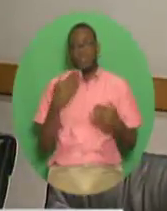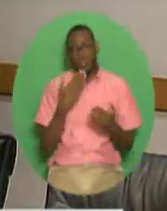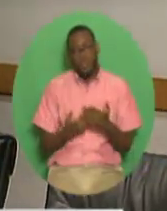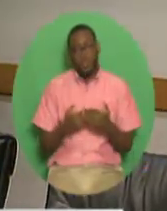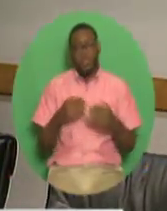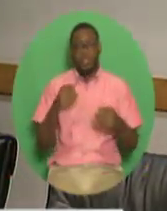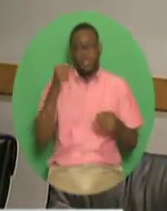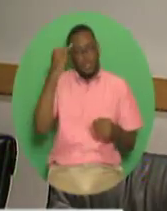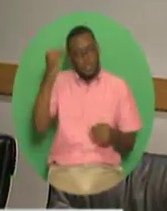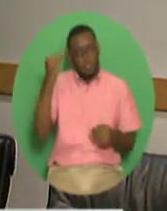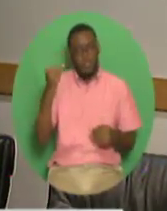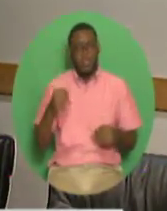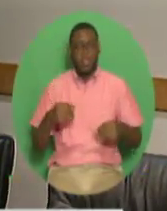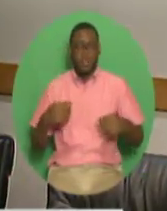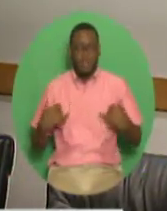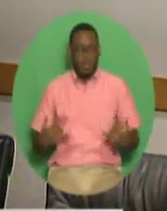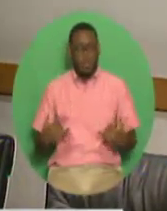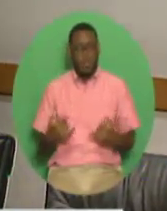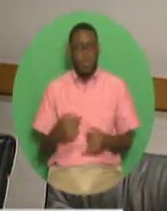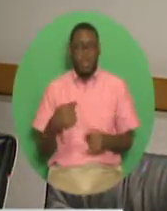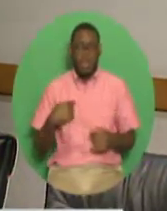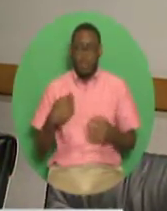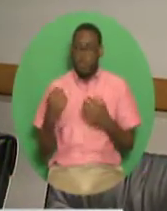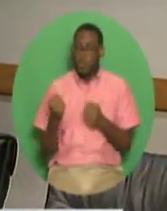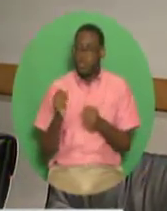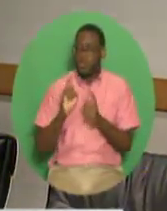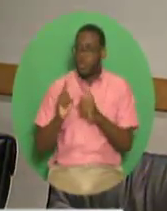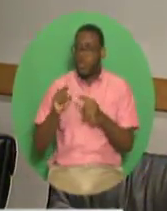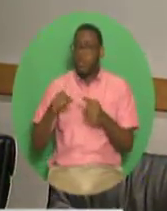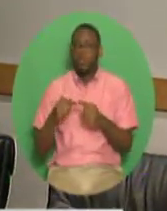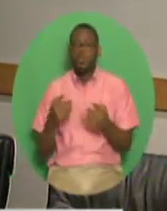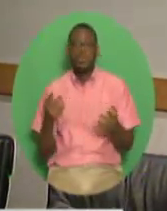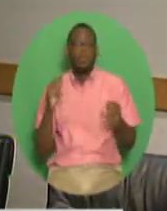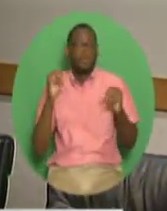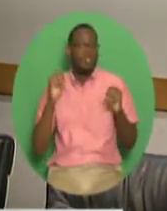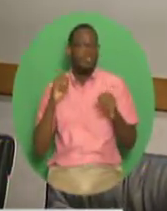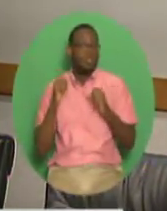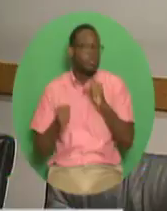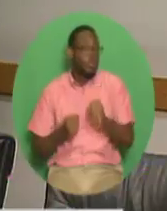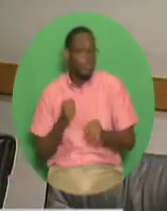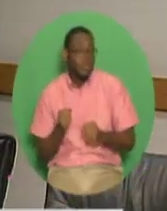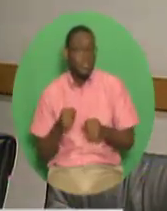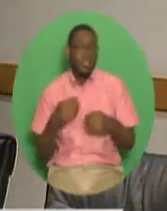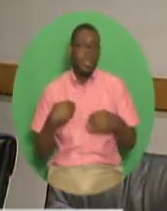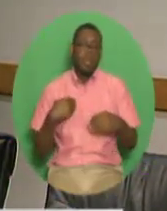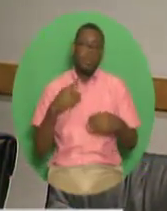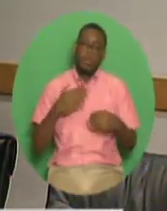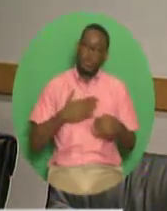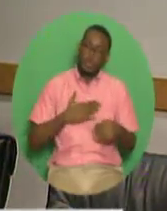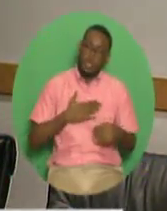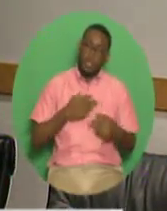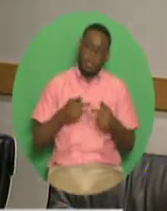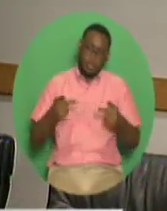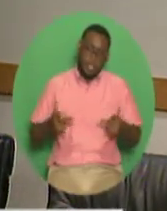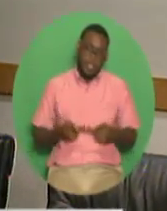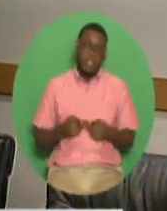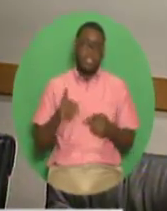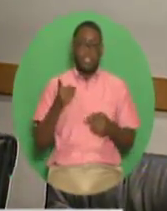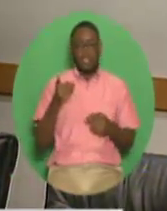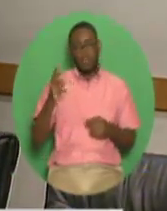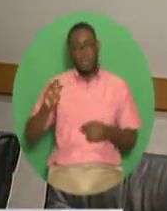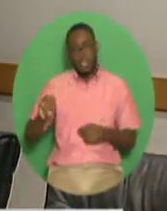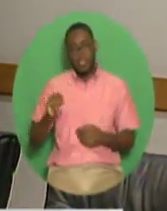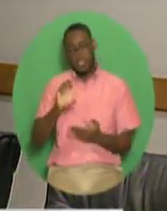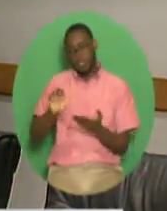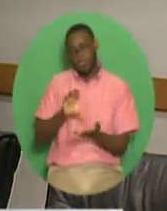business of Ministry of Sport and Youth Affairs and Diego Martin Central. That project is called Northern, is the field. I